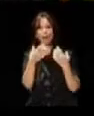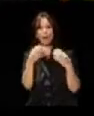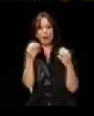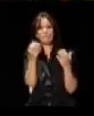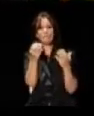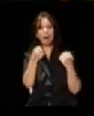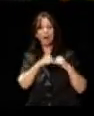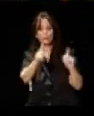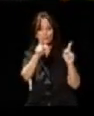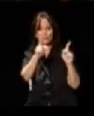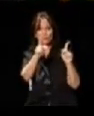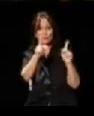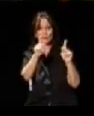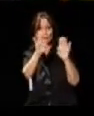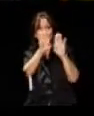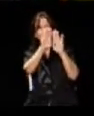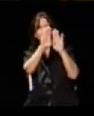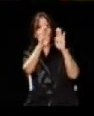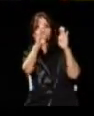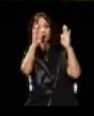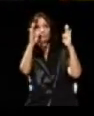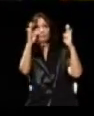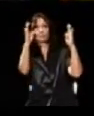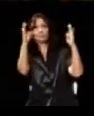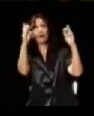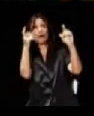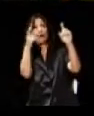has opened before you.